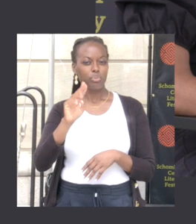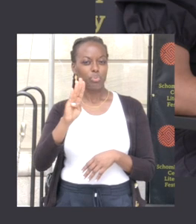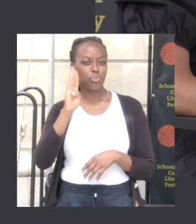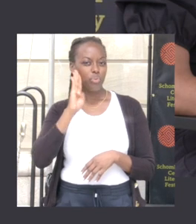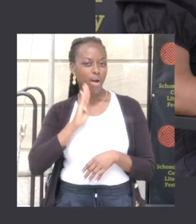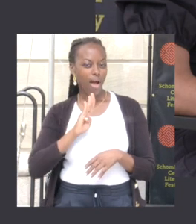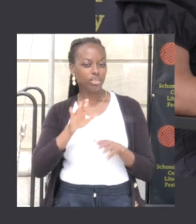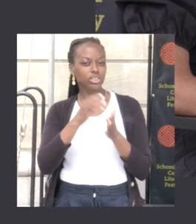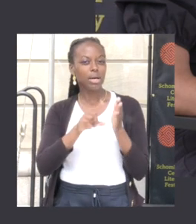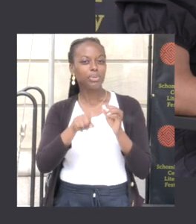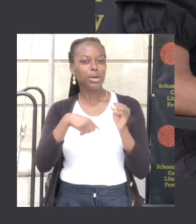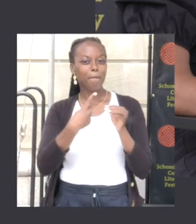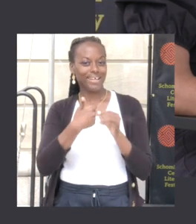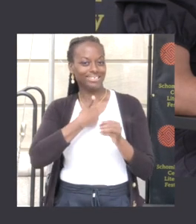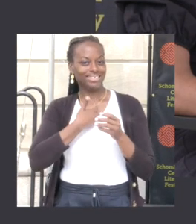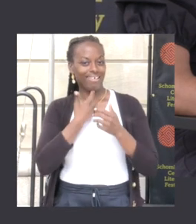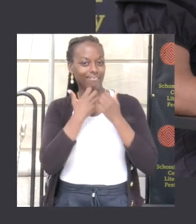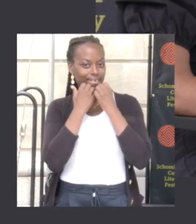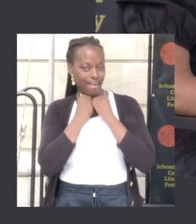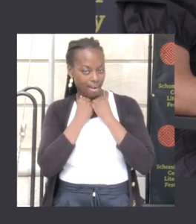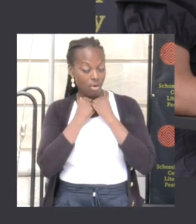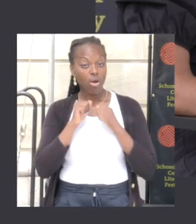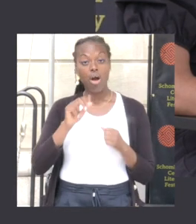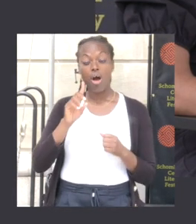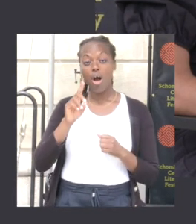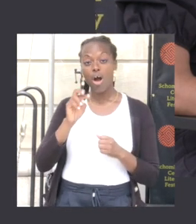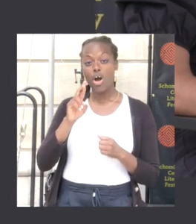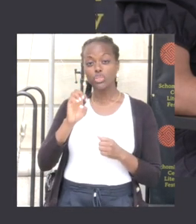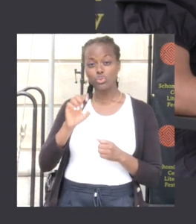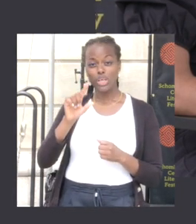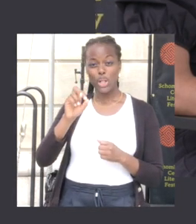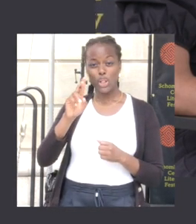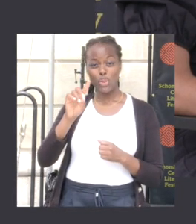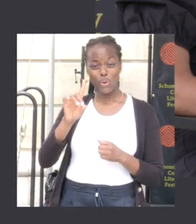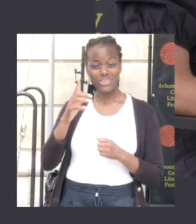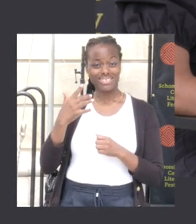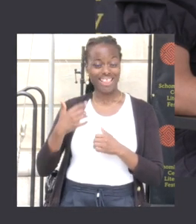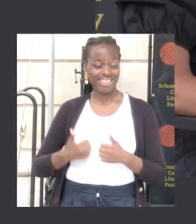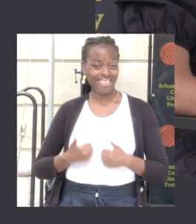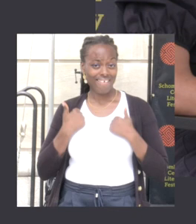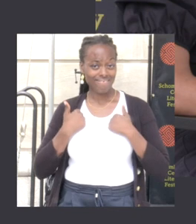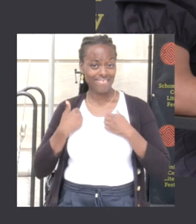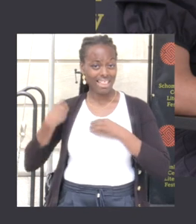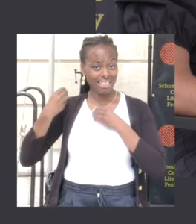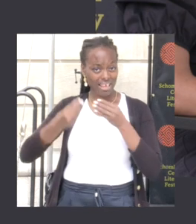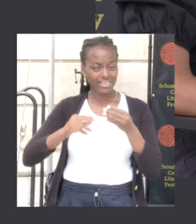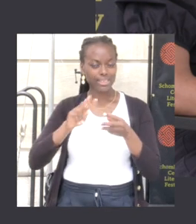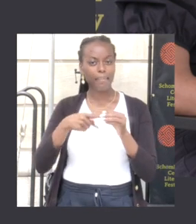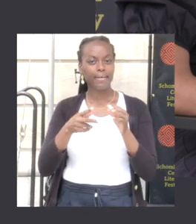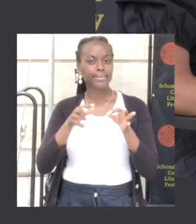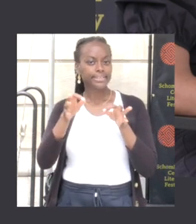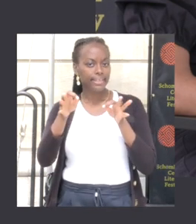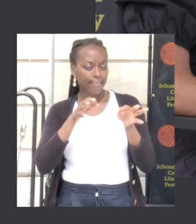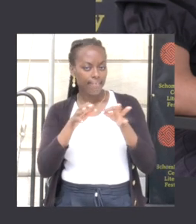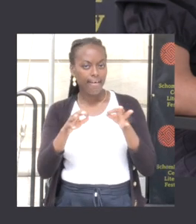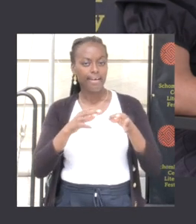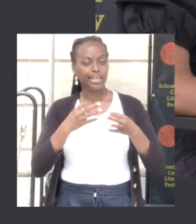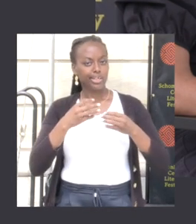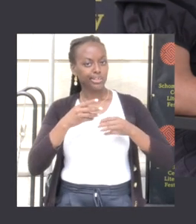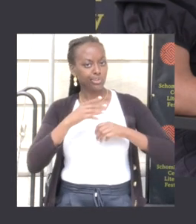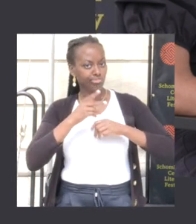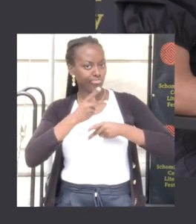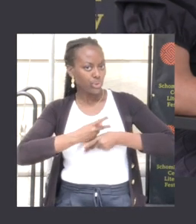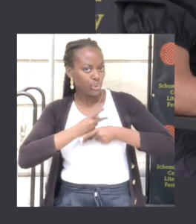Audre Lorde's life and legacy are writ large across that chapter's focus on defining, nurturing, and defending oneself, as